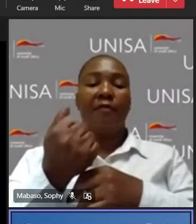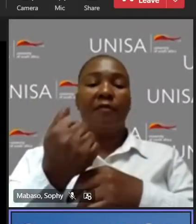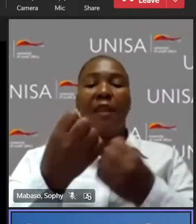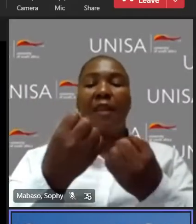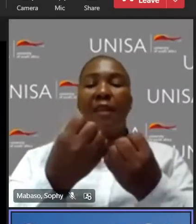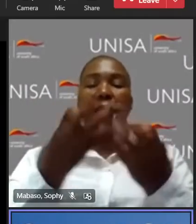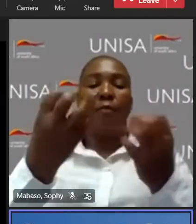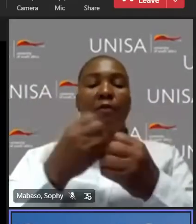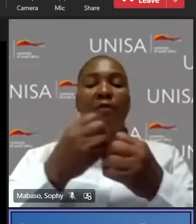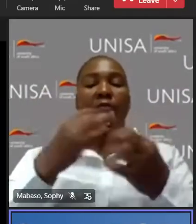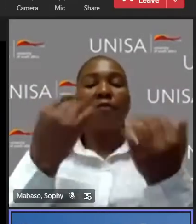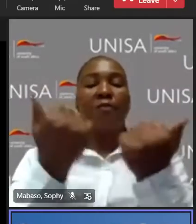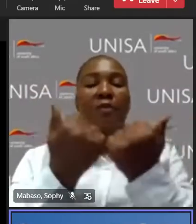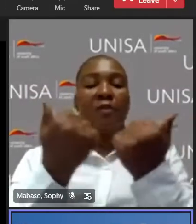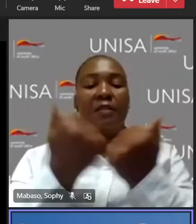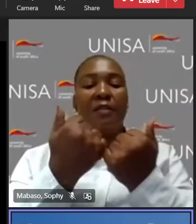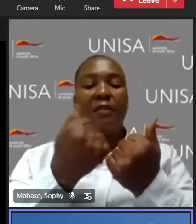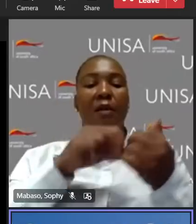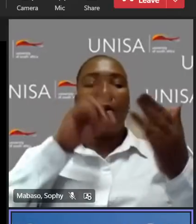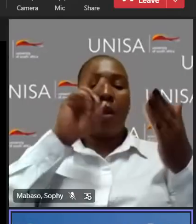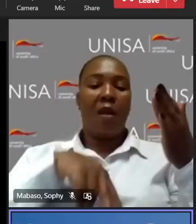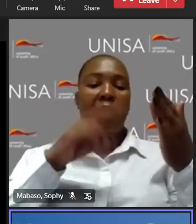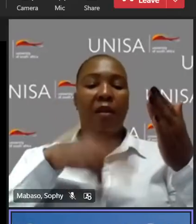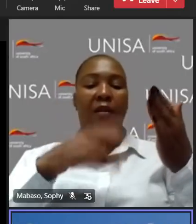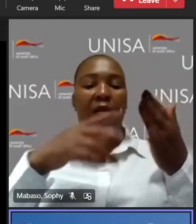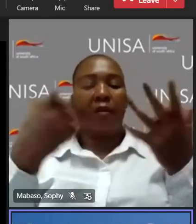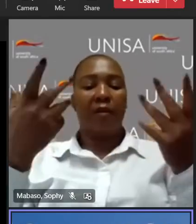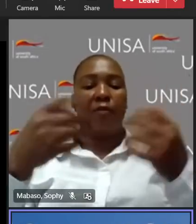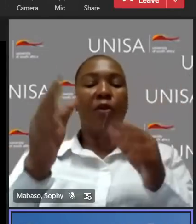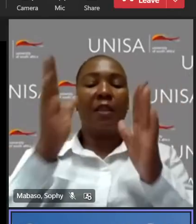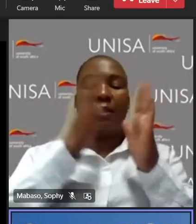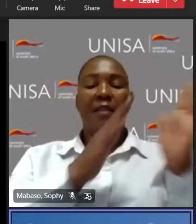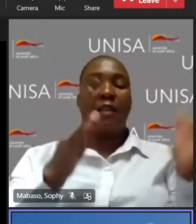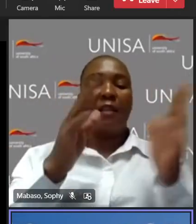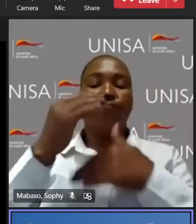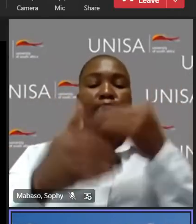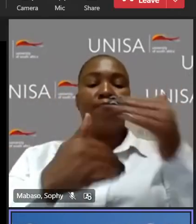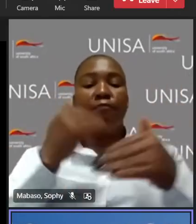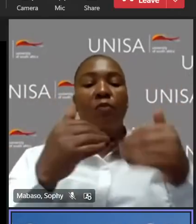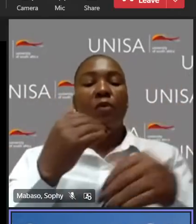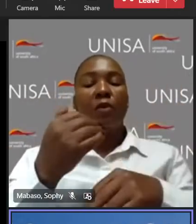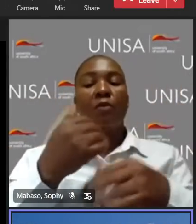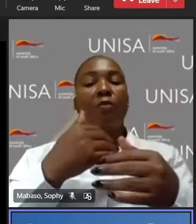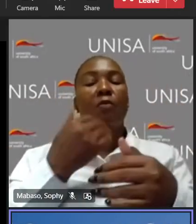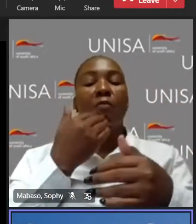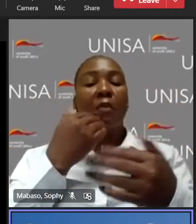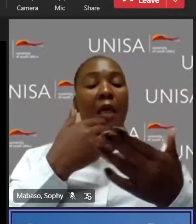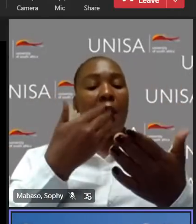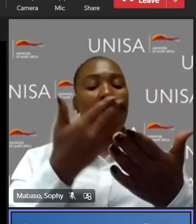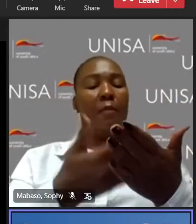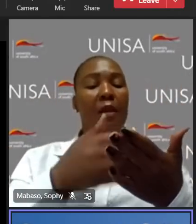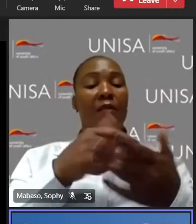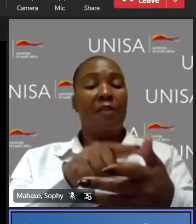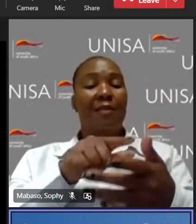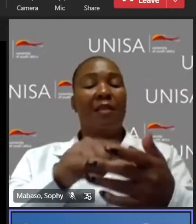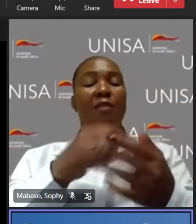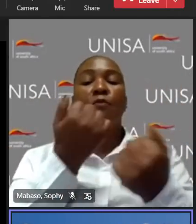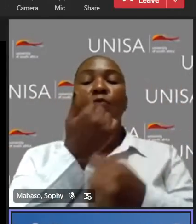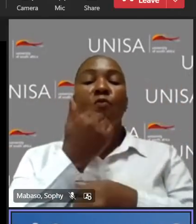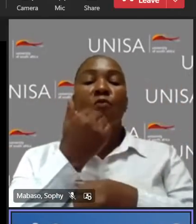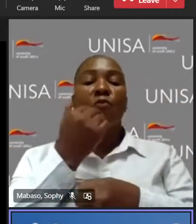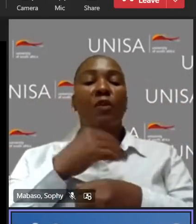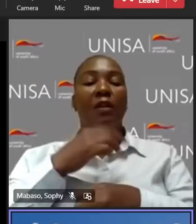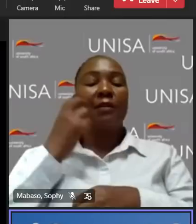bursaries. I'll go through it on my slide and so on. But who can apply for this bursary? And I need to